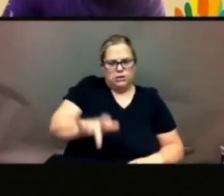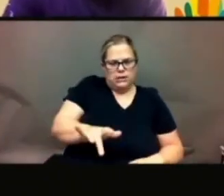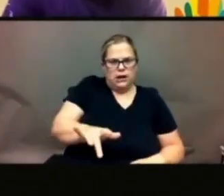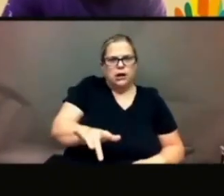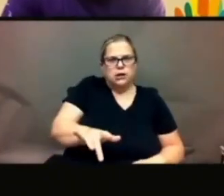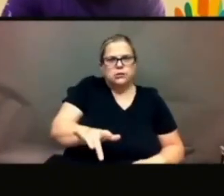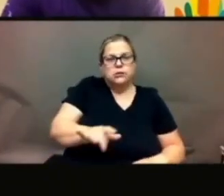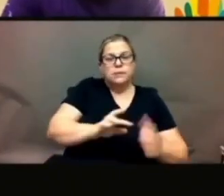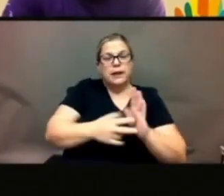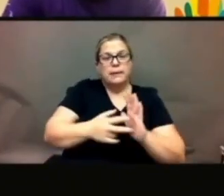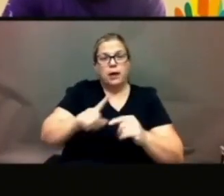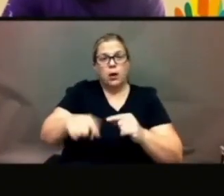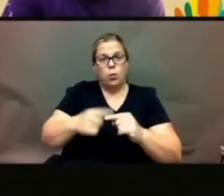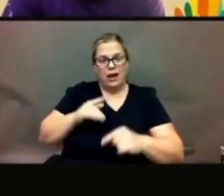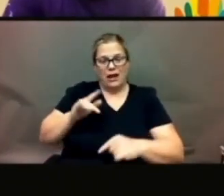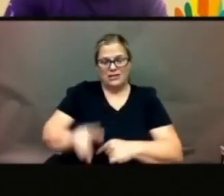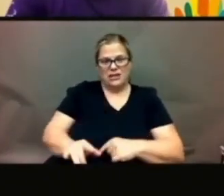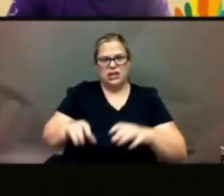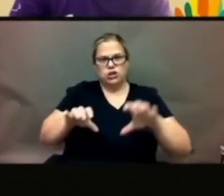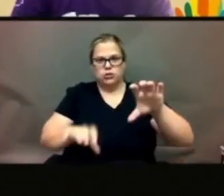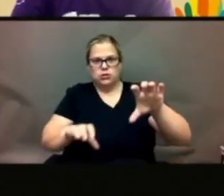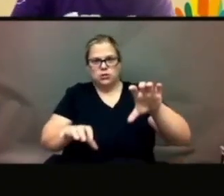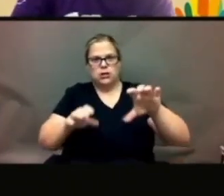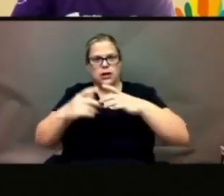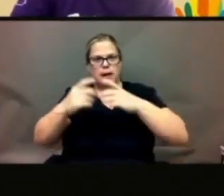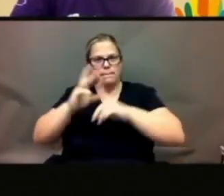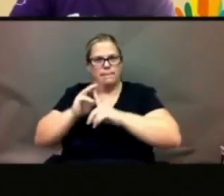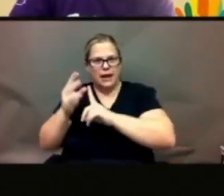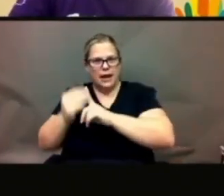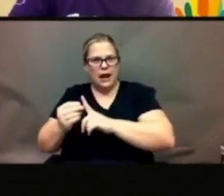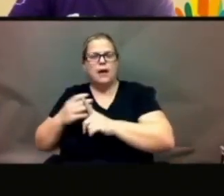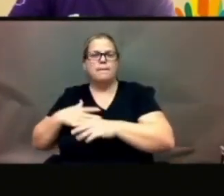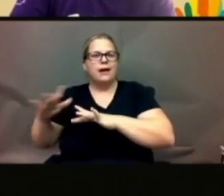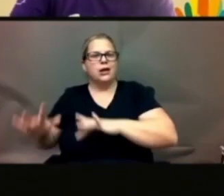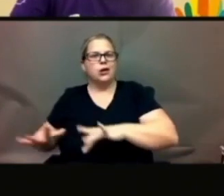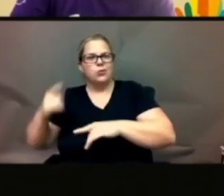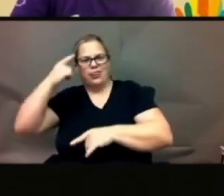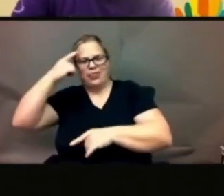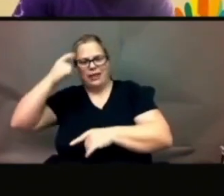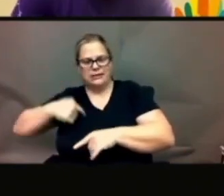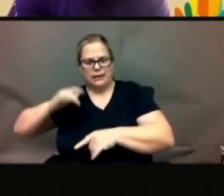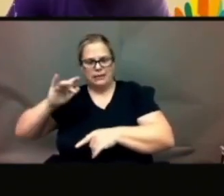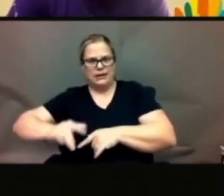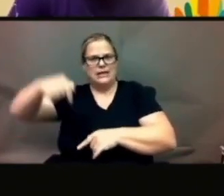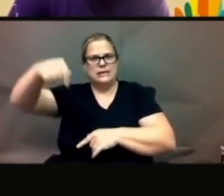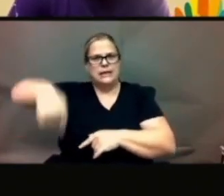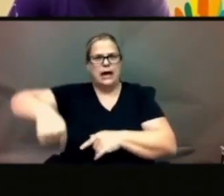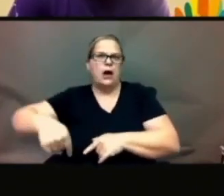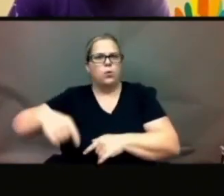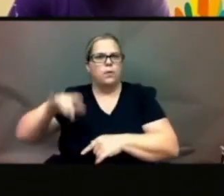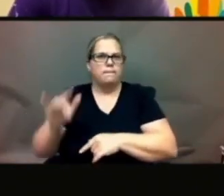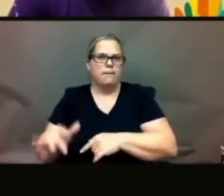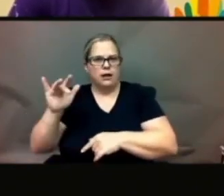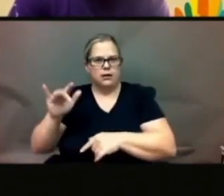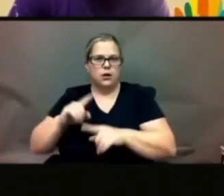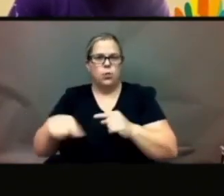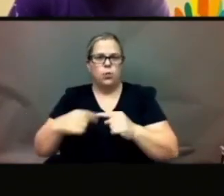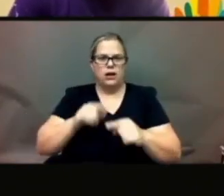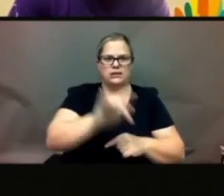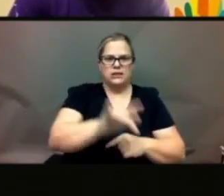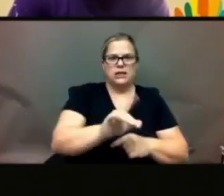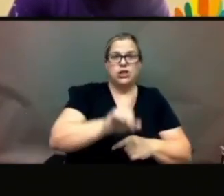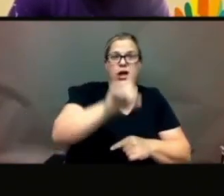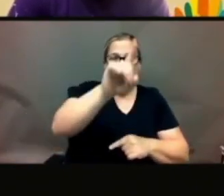the down banana, my computer thinks I'm touching the down arrow key. When I touch the up banana, it's touching up.